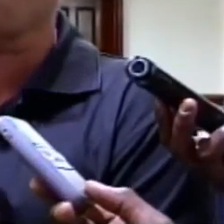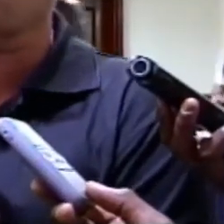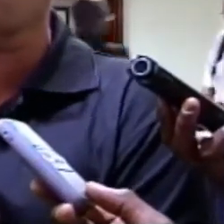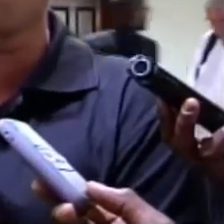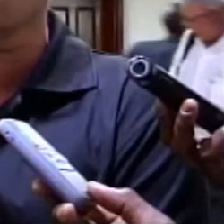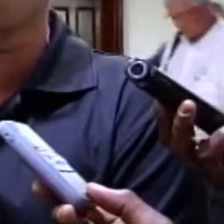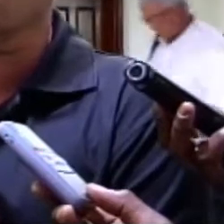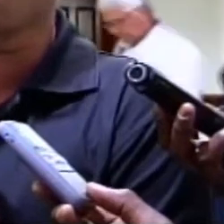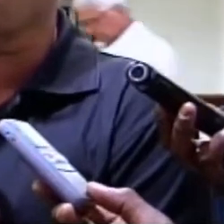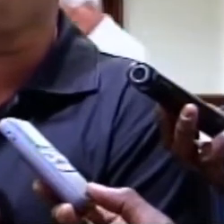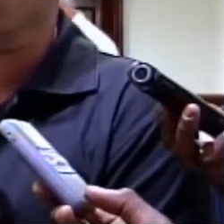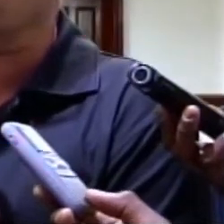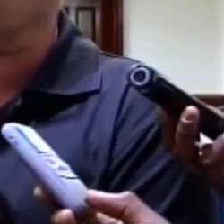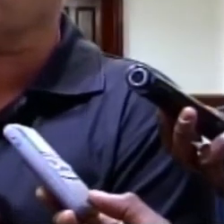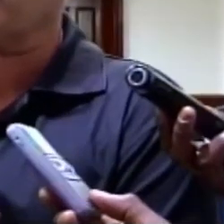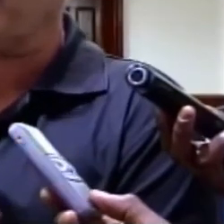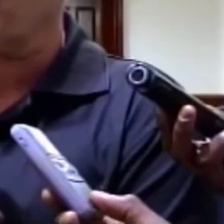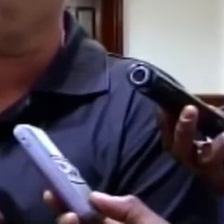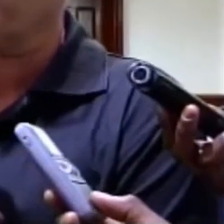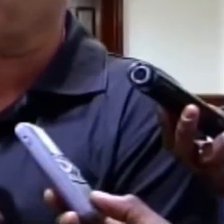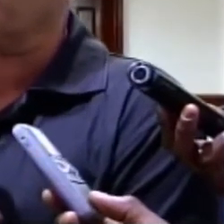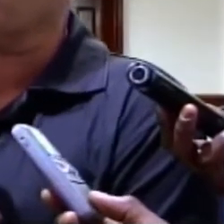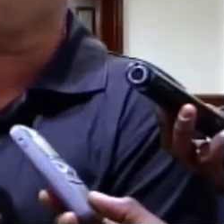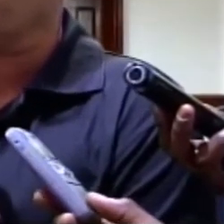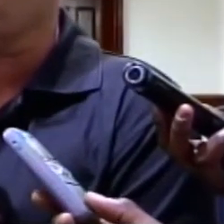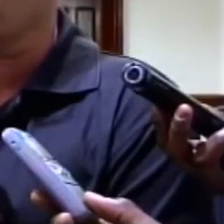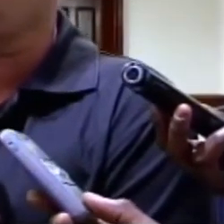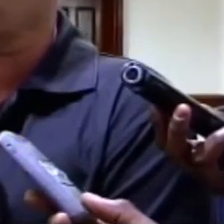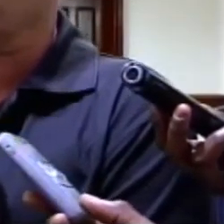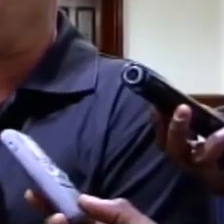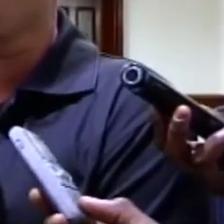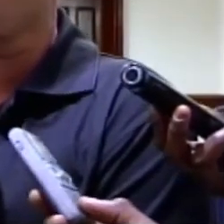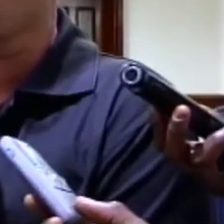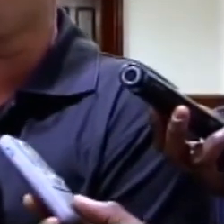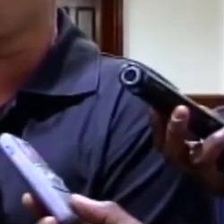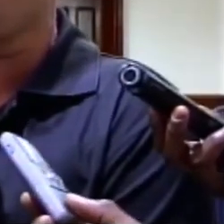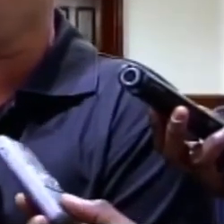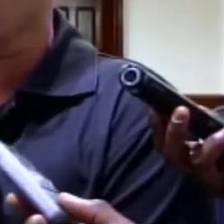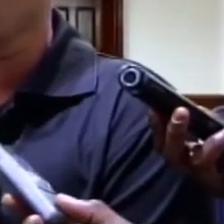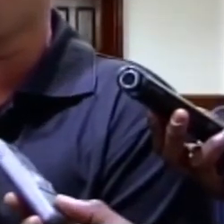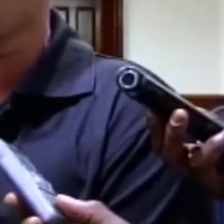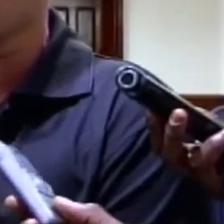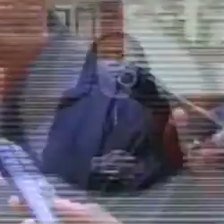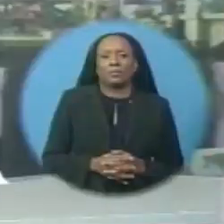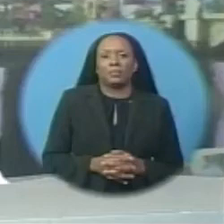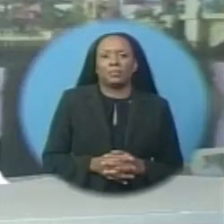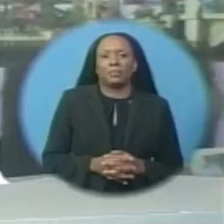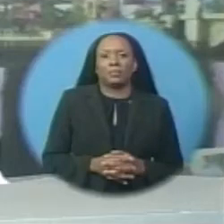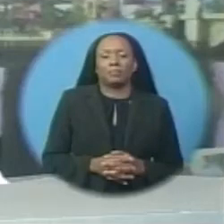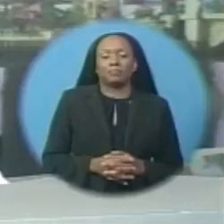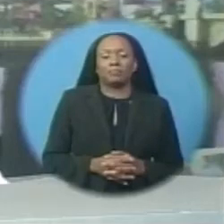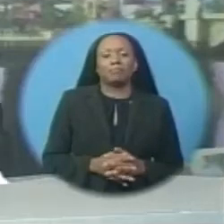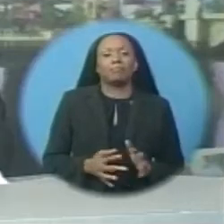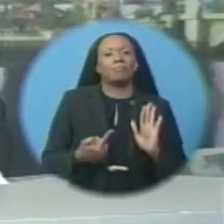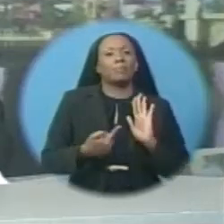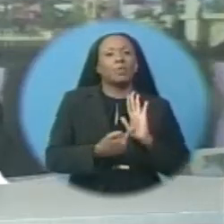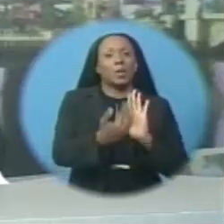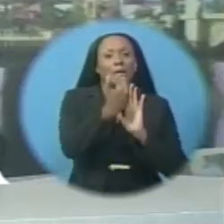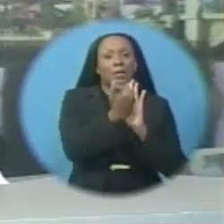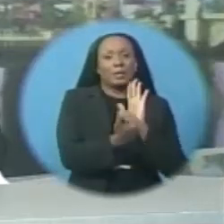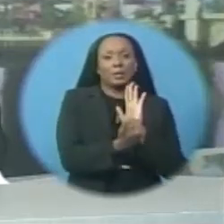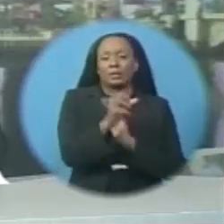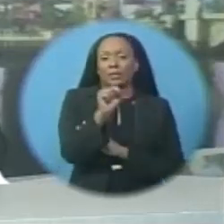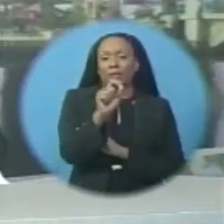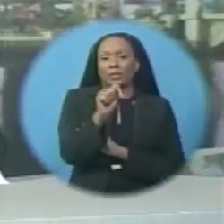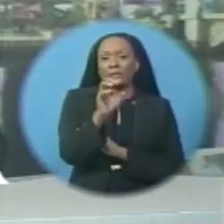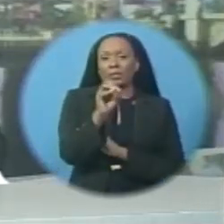same services to the people who cannot pay rather than to give less services to everyone. Time now to take a look at